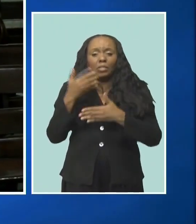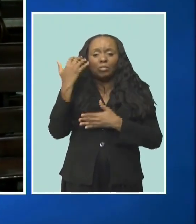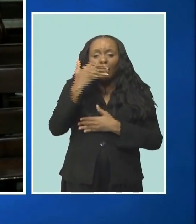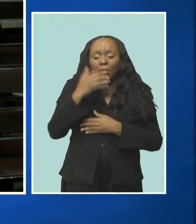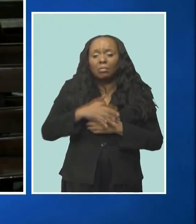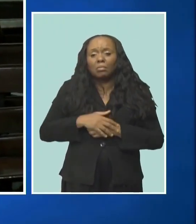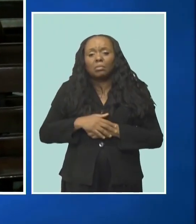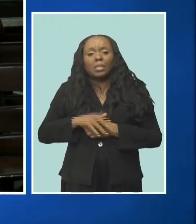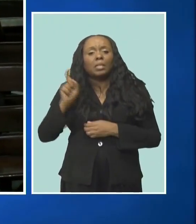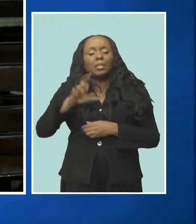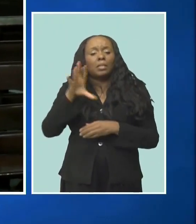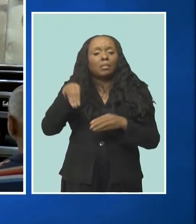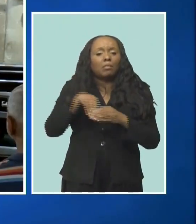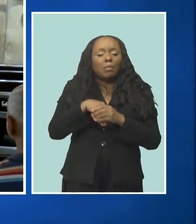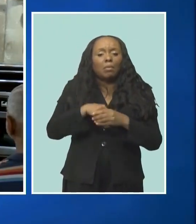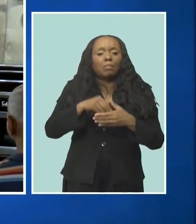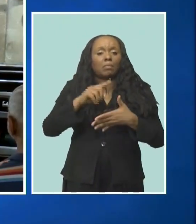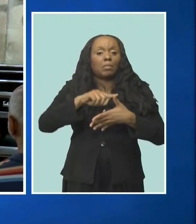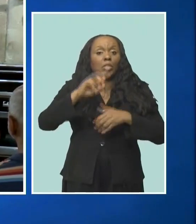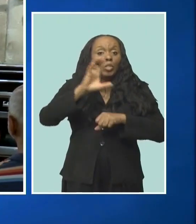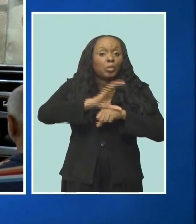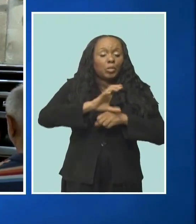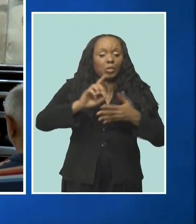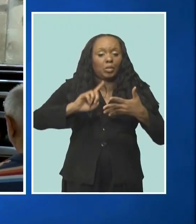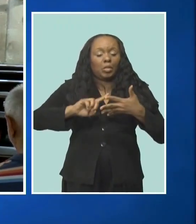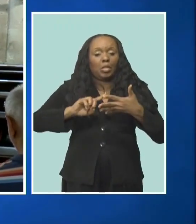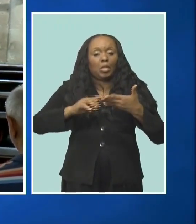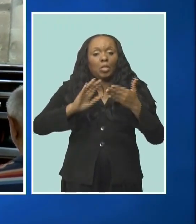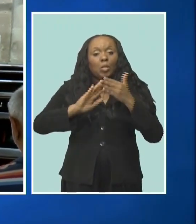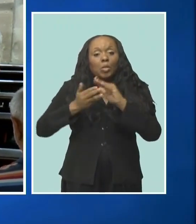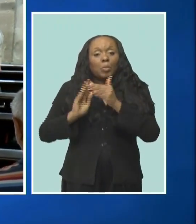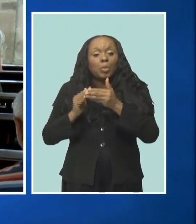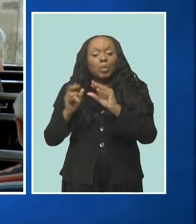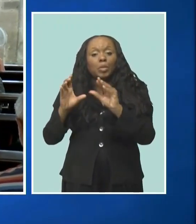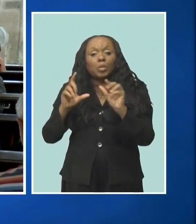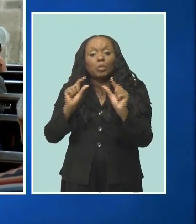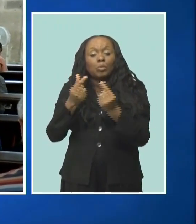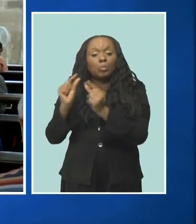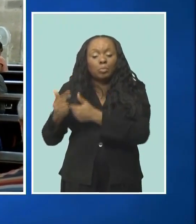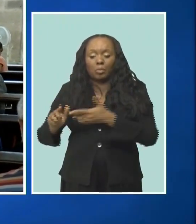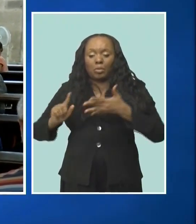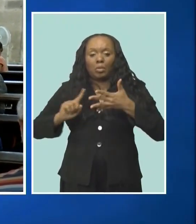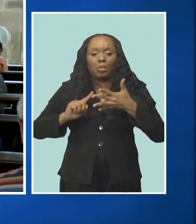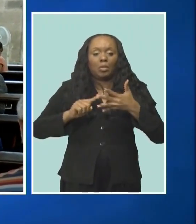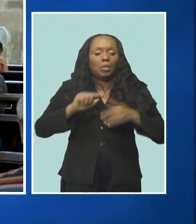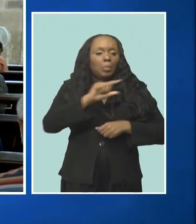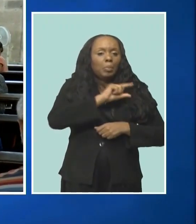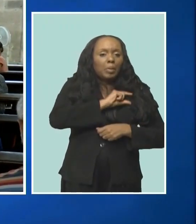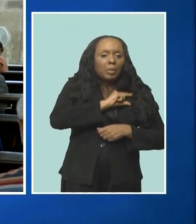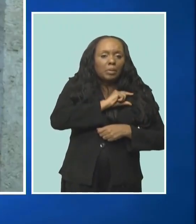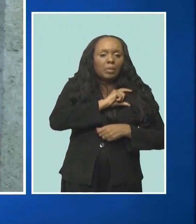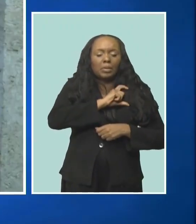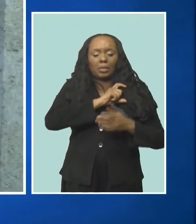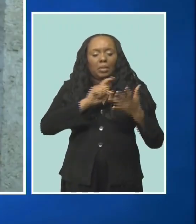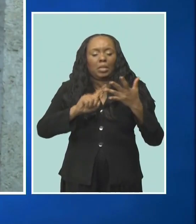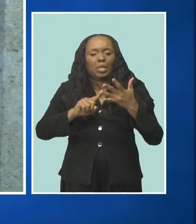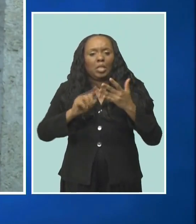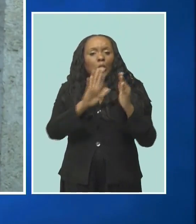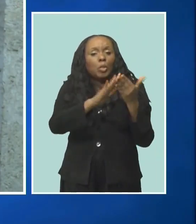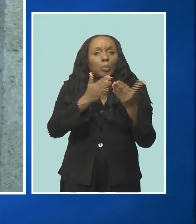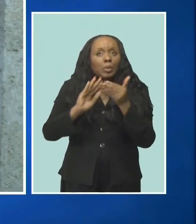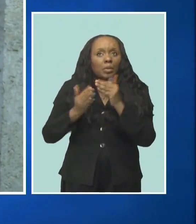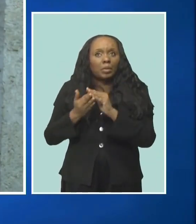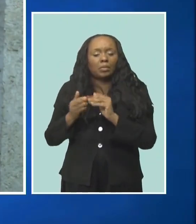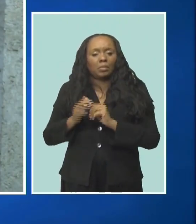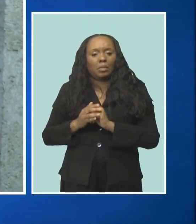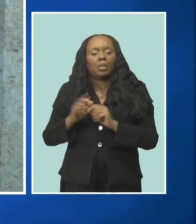church, community groups, civic organizations, and the police. However, he concedes that the drug lords wield a significant